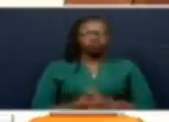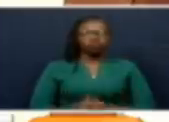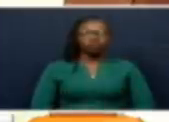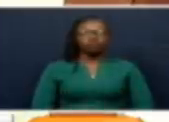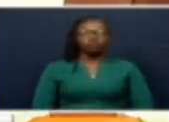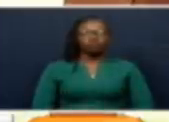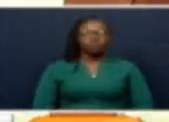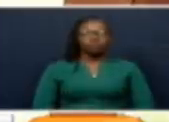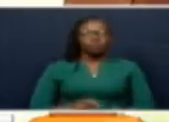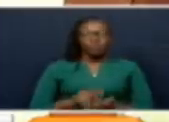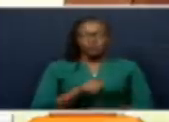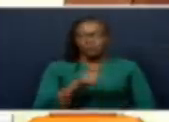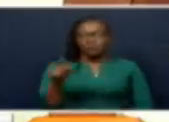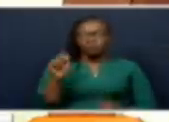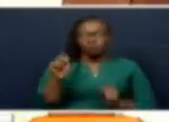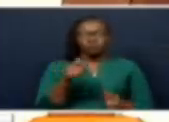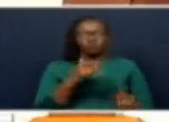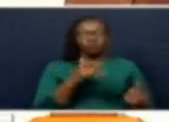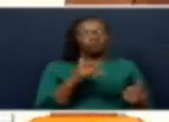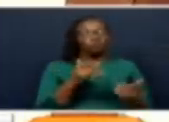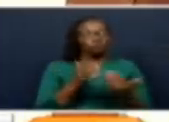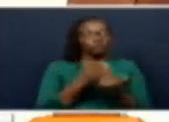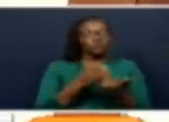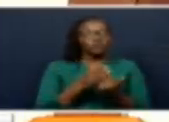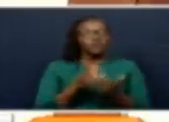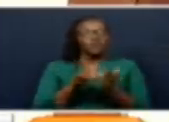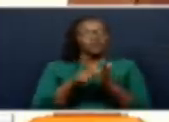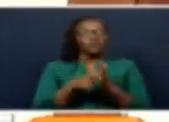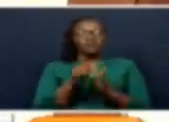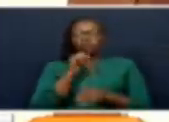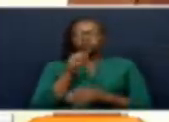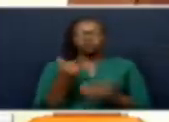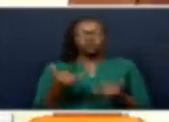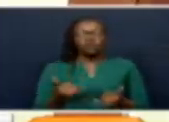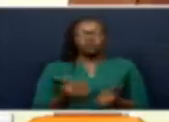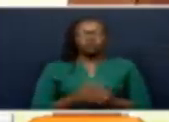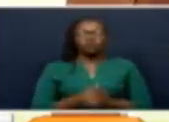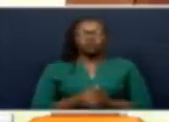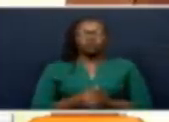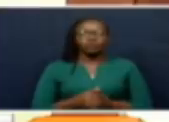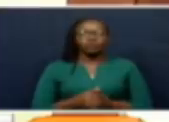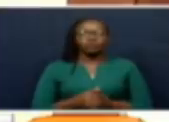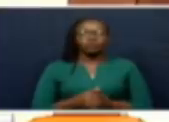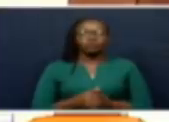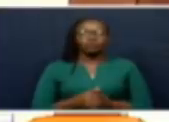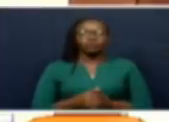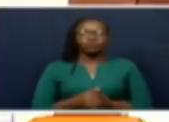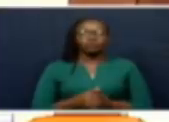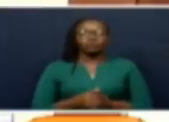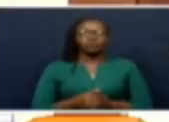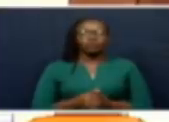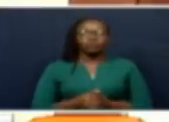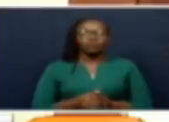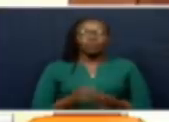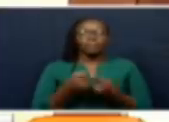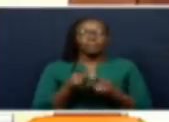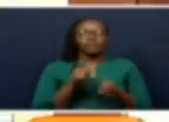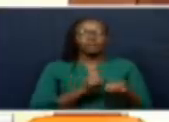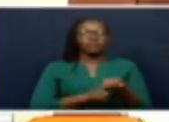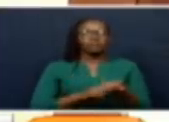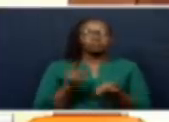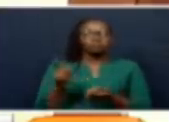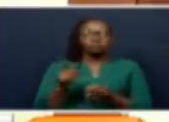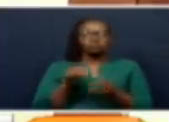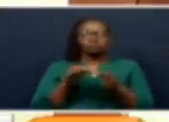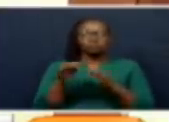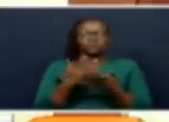So they might be considered later. We don't want to say that they have been left out. You never know. But what they should do, they should continue supporting the party and being loyal